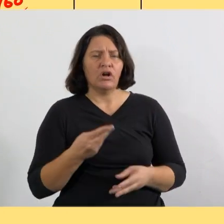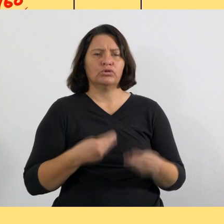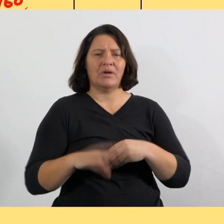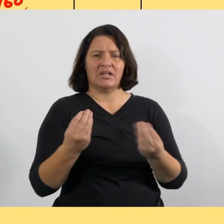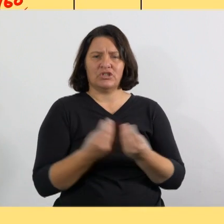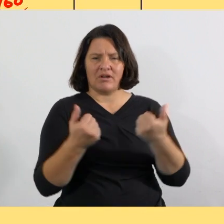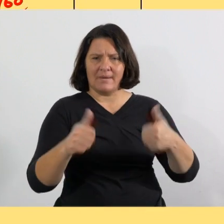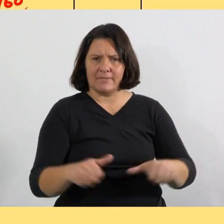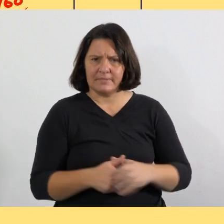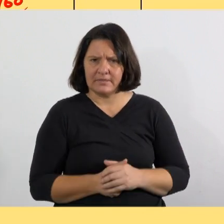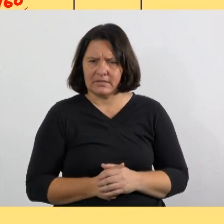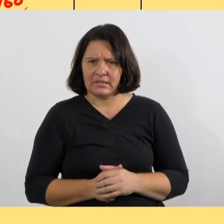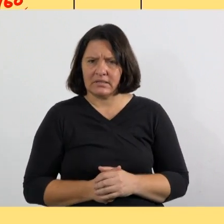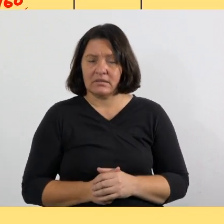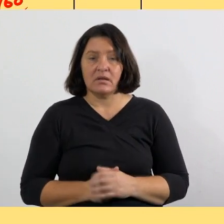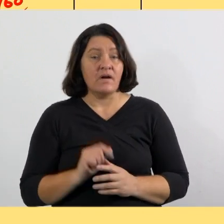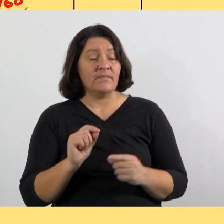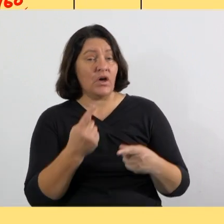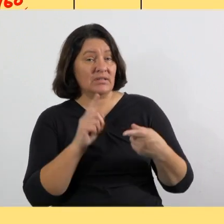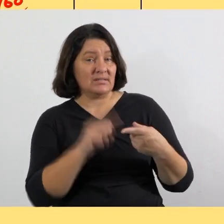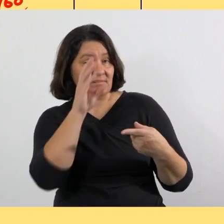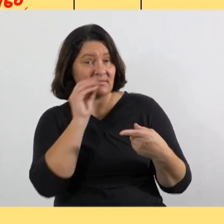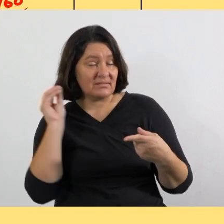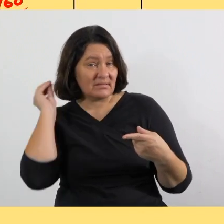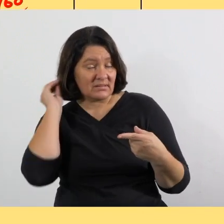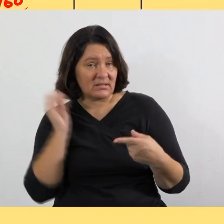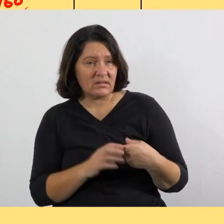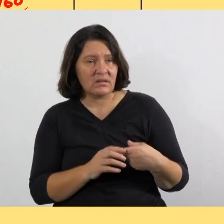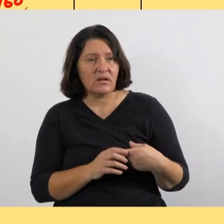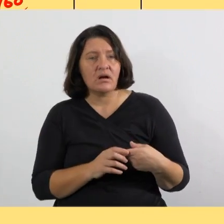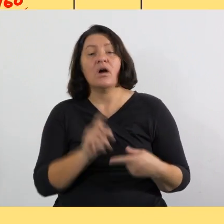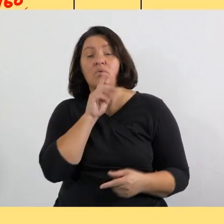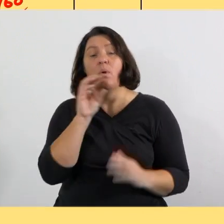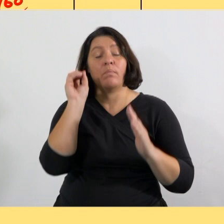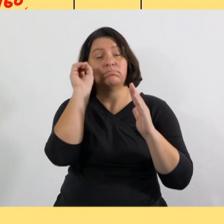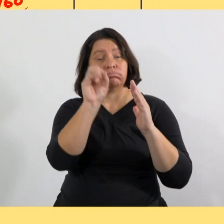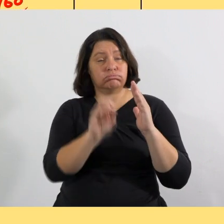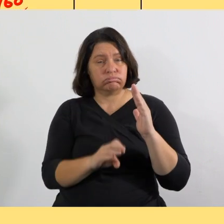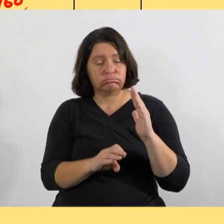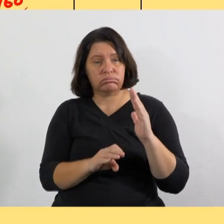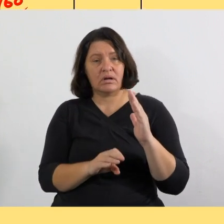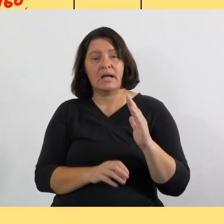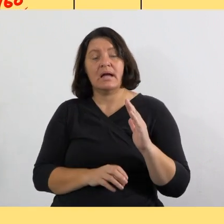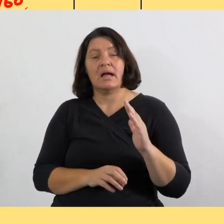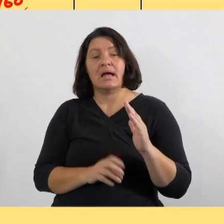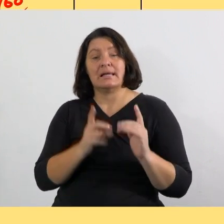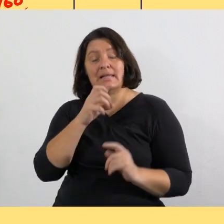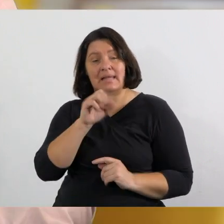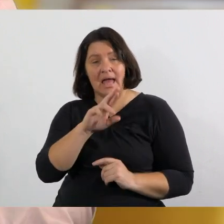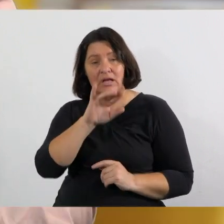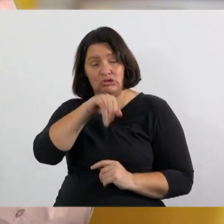first thing to note is when you are posting from your debtors journal, you are, in this